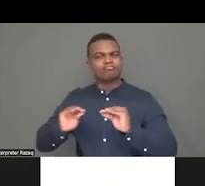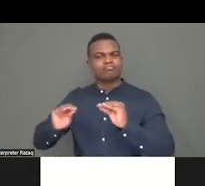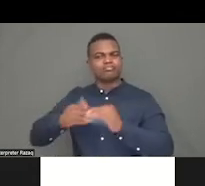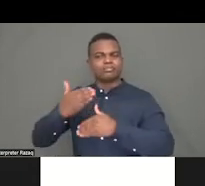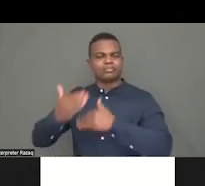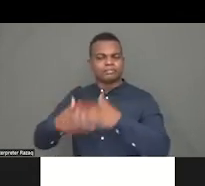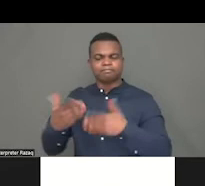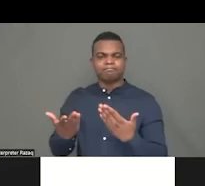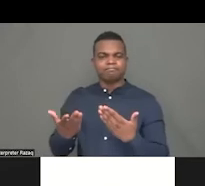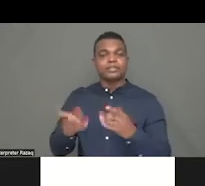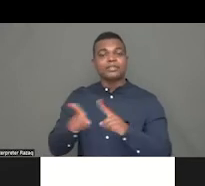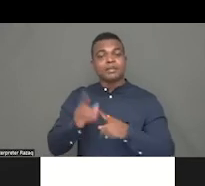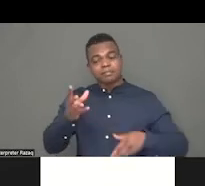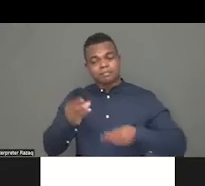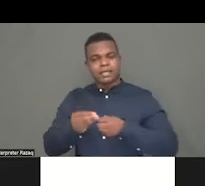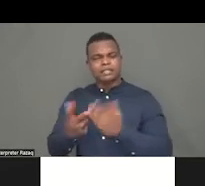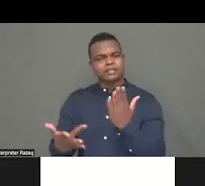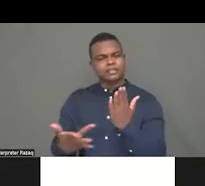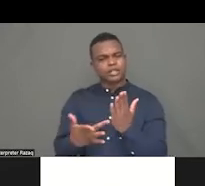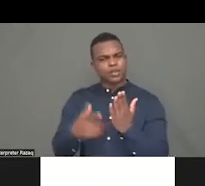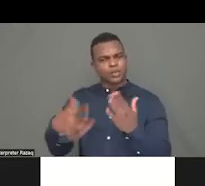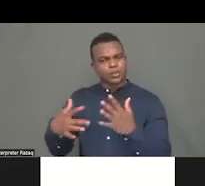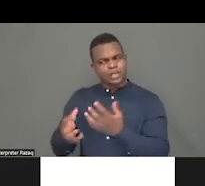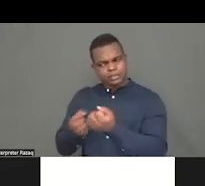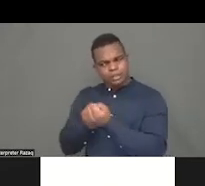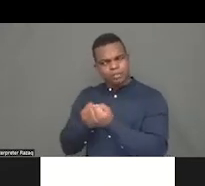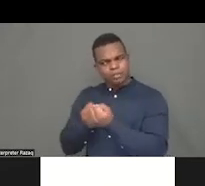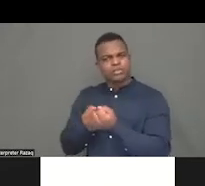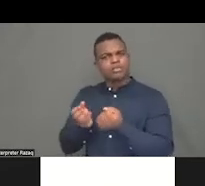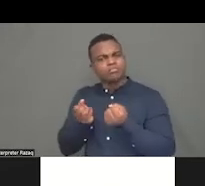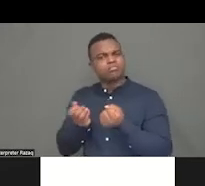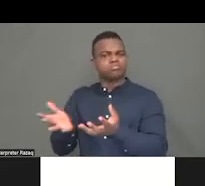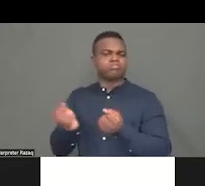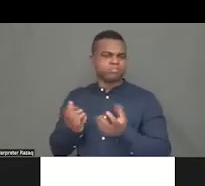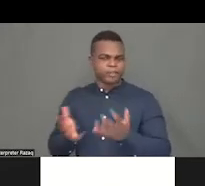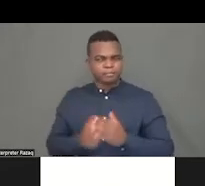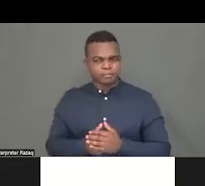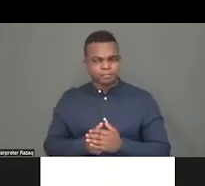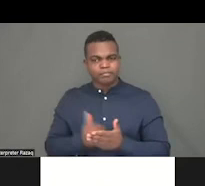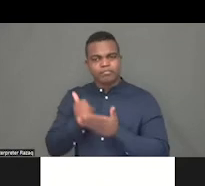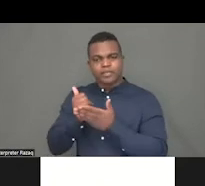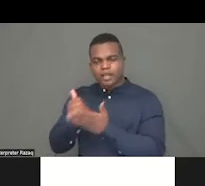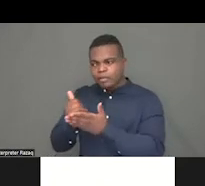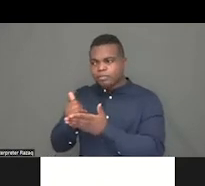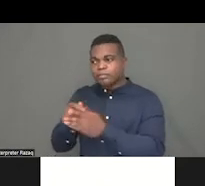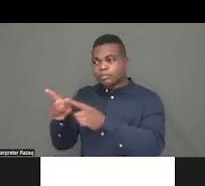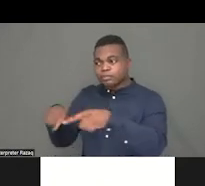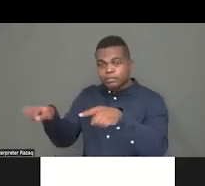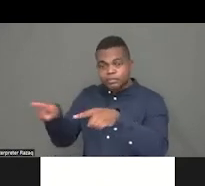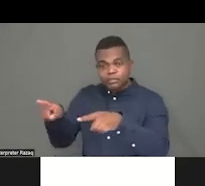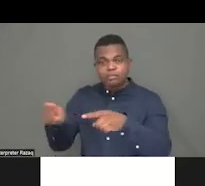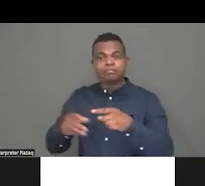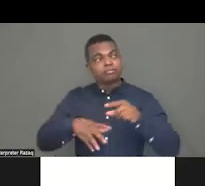familiarized with the user and to maximize also know-how and optimizing usage of ICTs